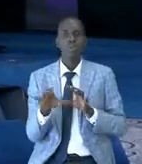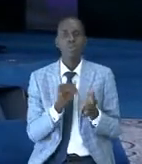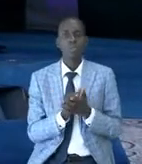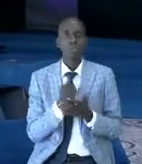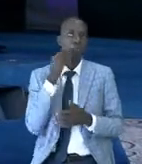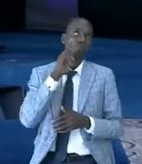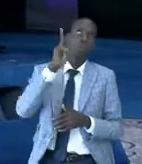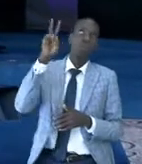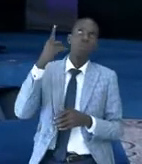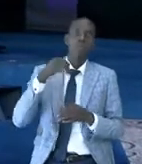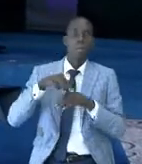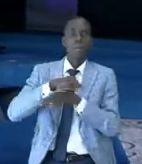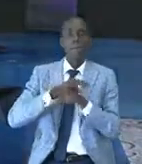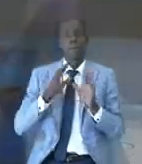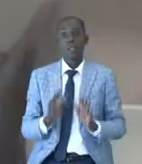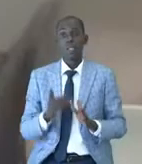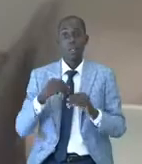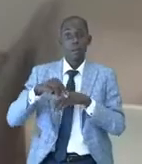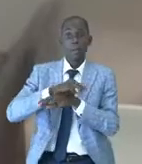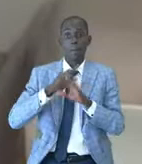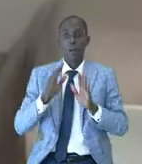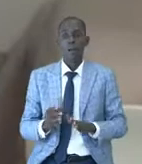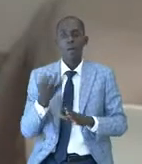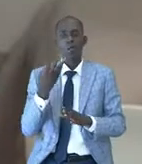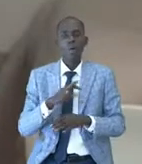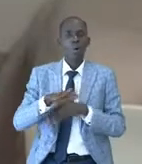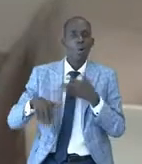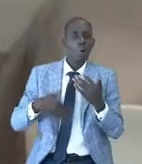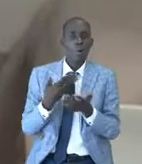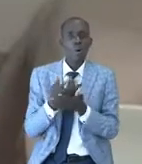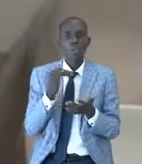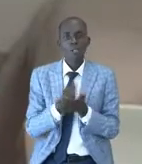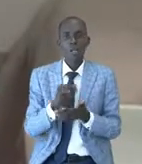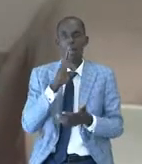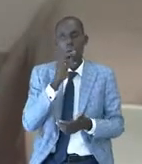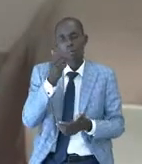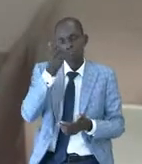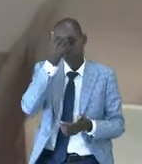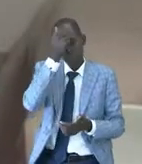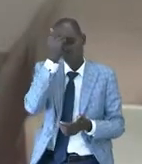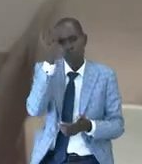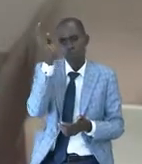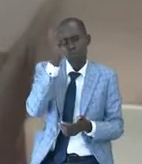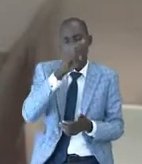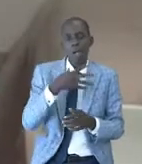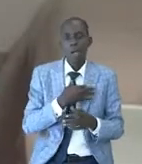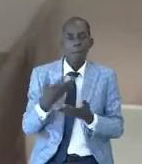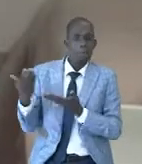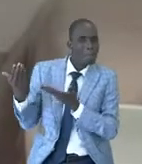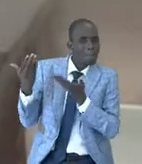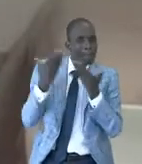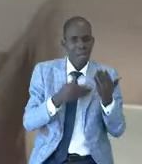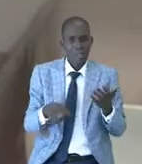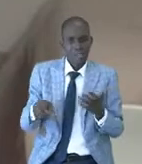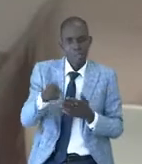Master. Is the master of those who adore, and then he brings them to the